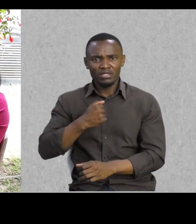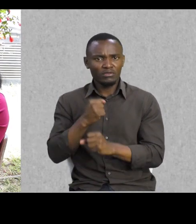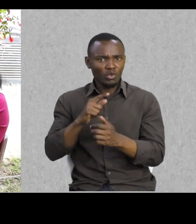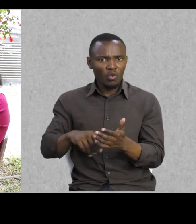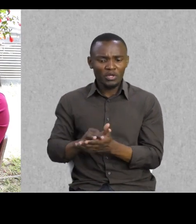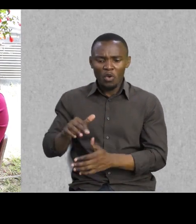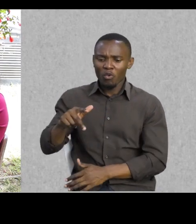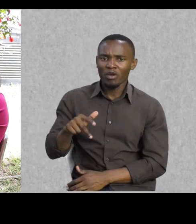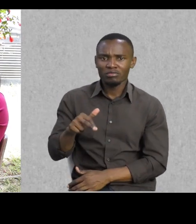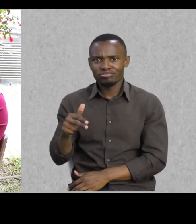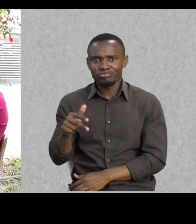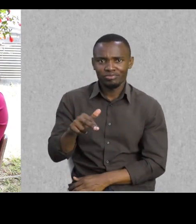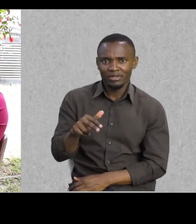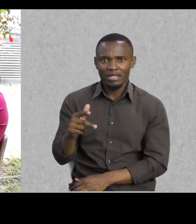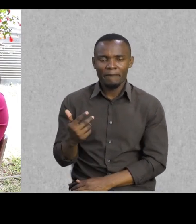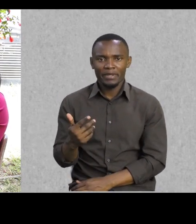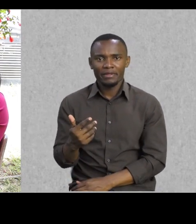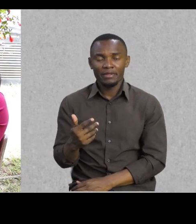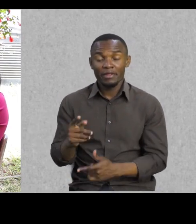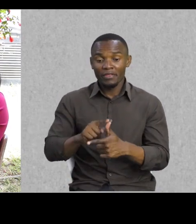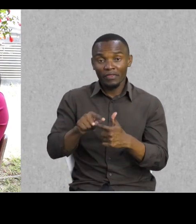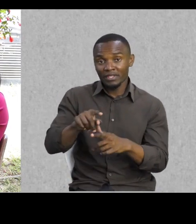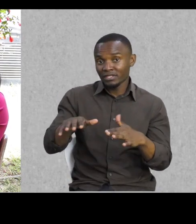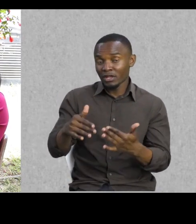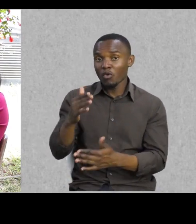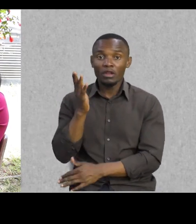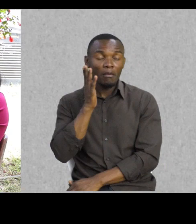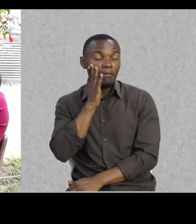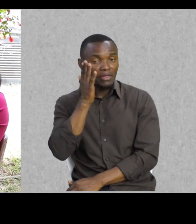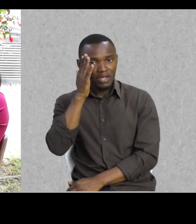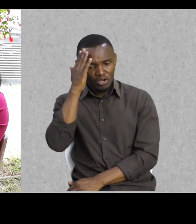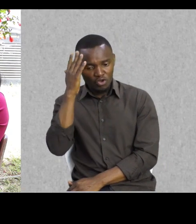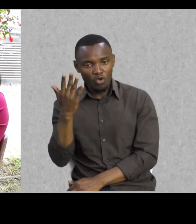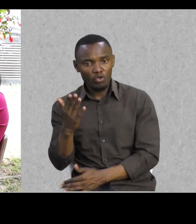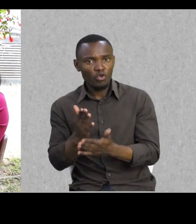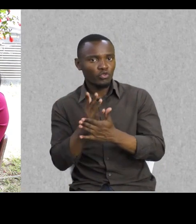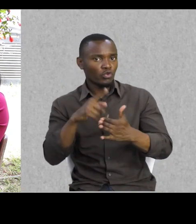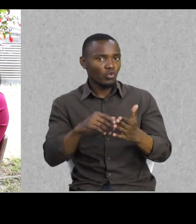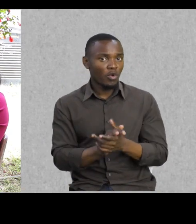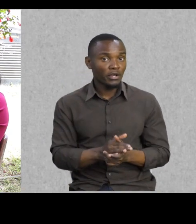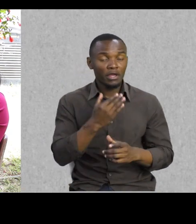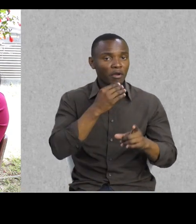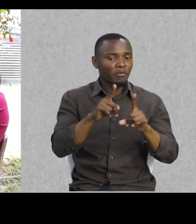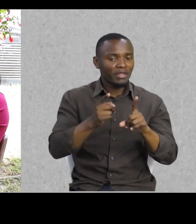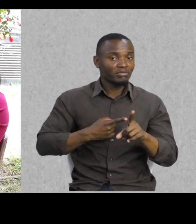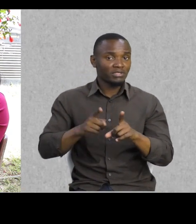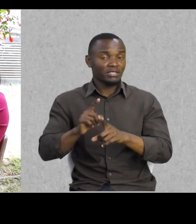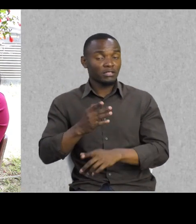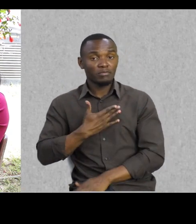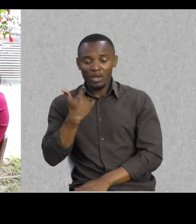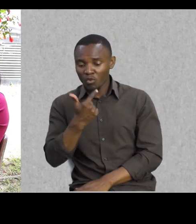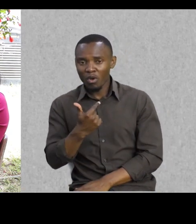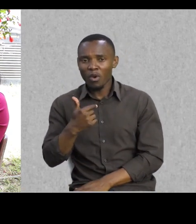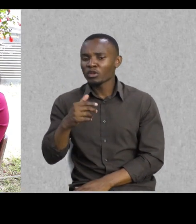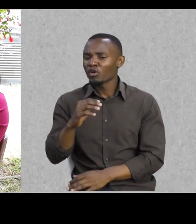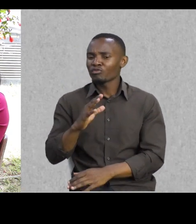Yeah, so that's how my mother came to know, through seeing through my siblings they were walking